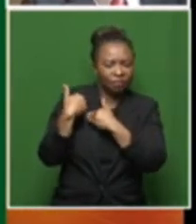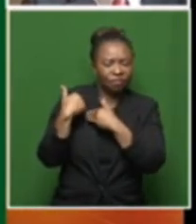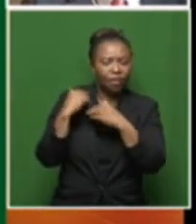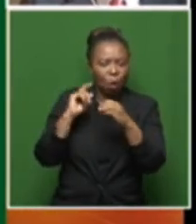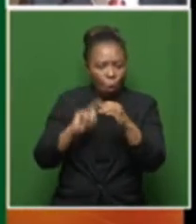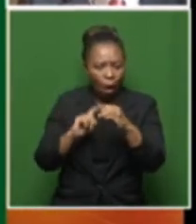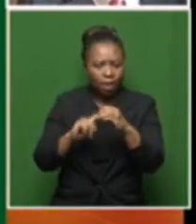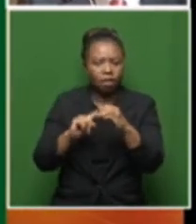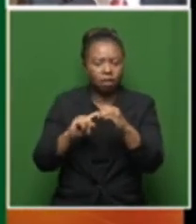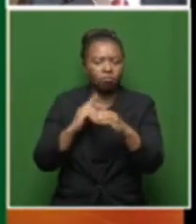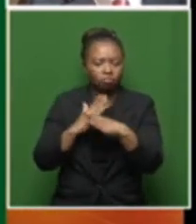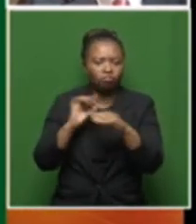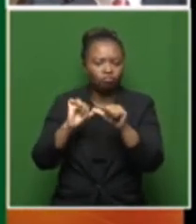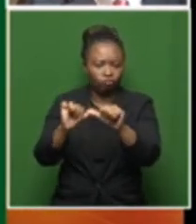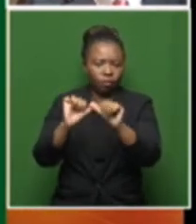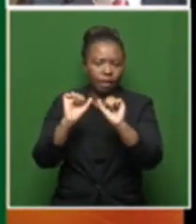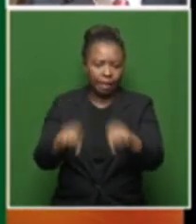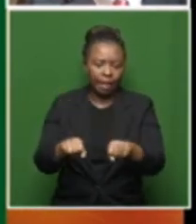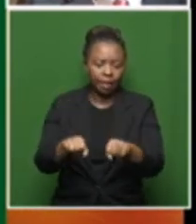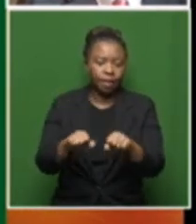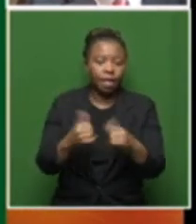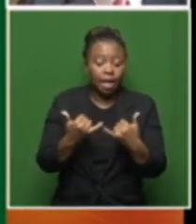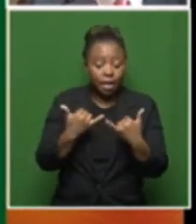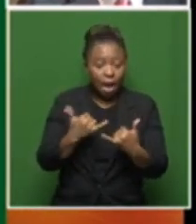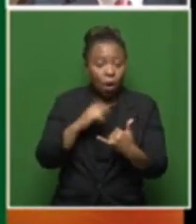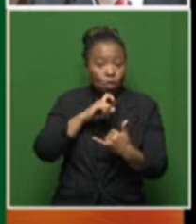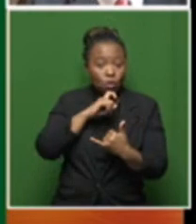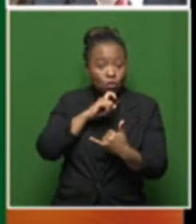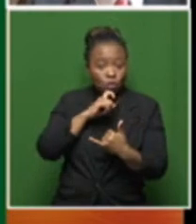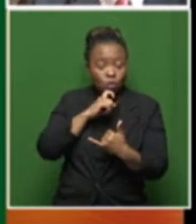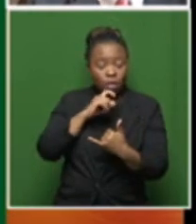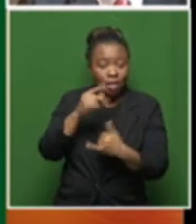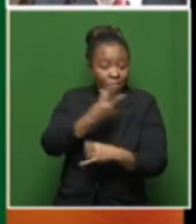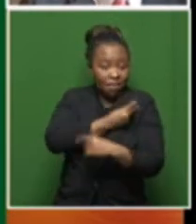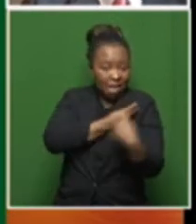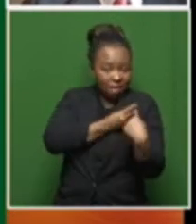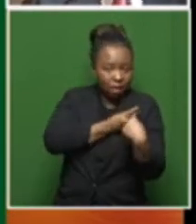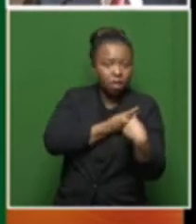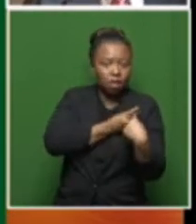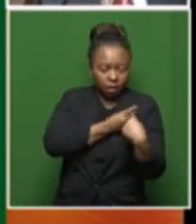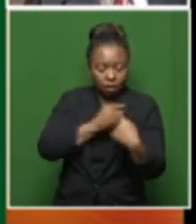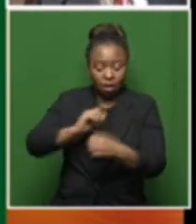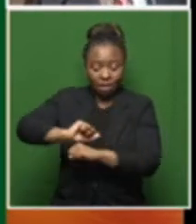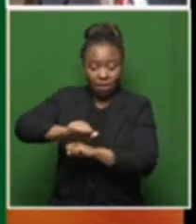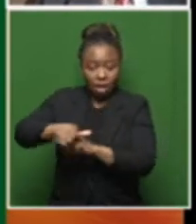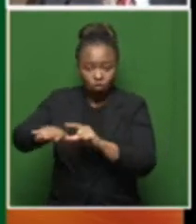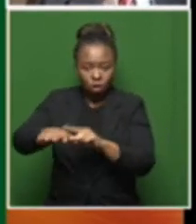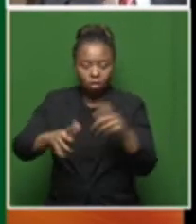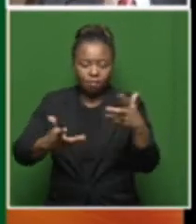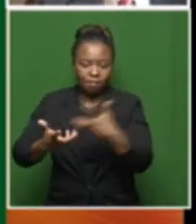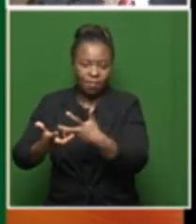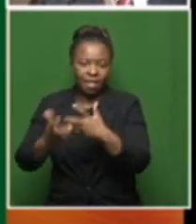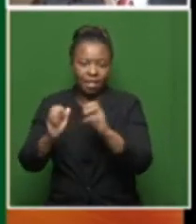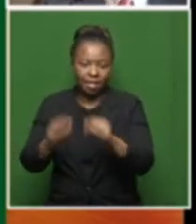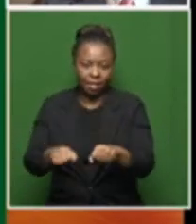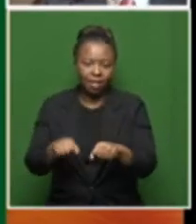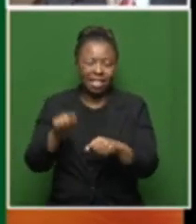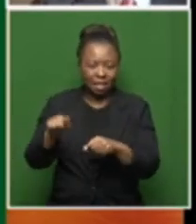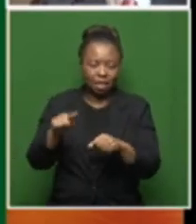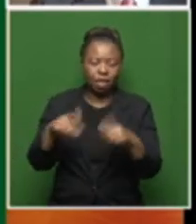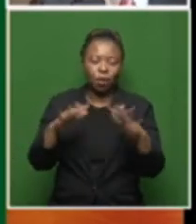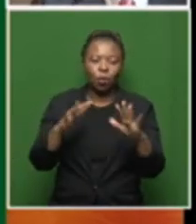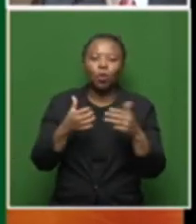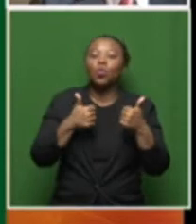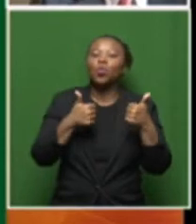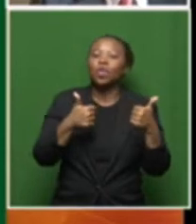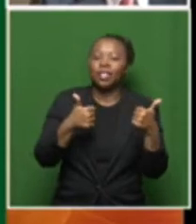that the vaccines that we are currently using in the rollout do work against the variant that we are dealing with. That's a very good and important